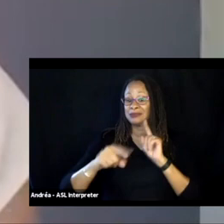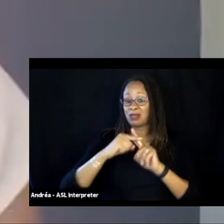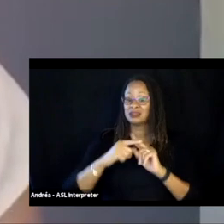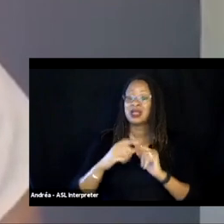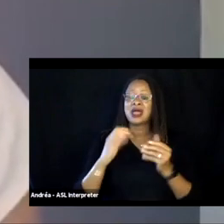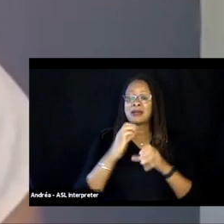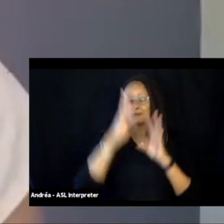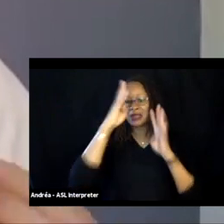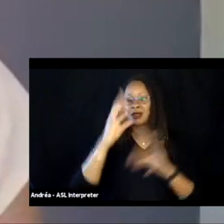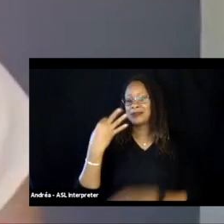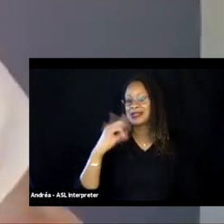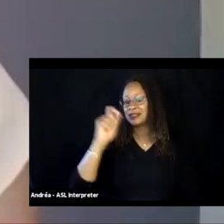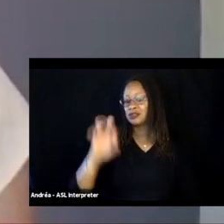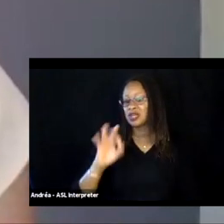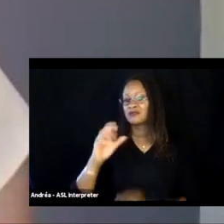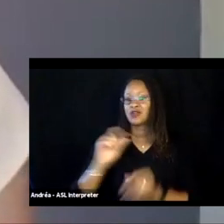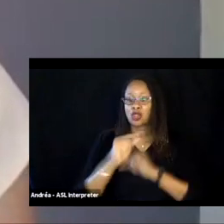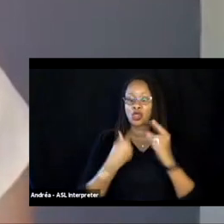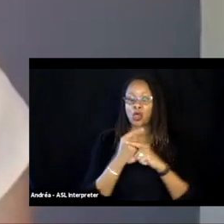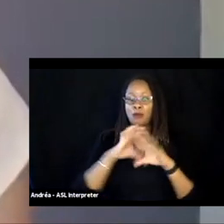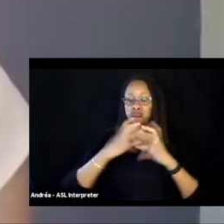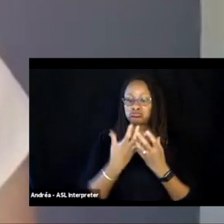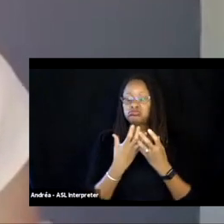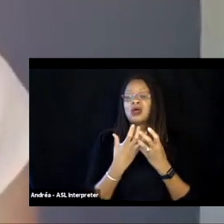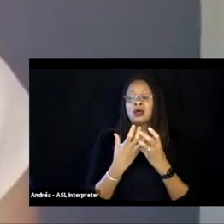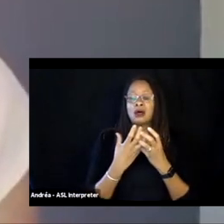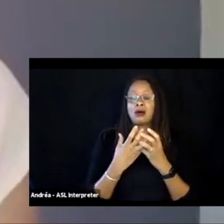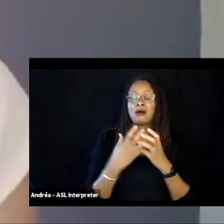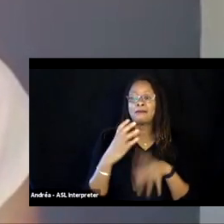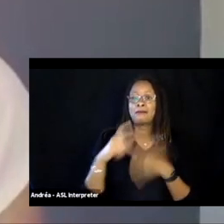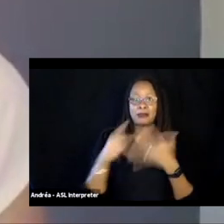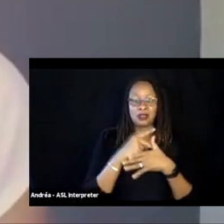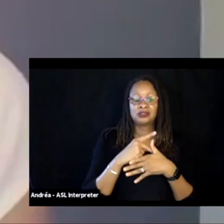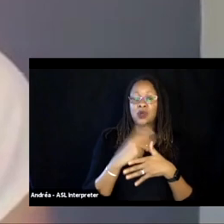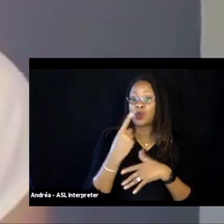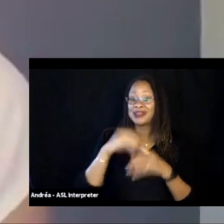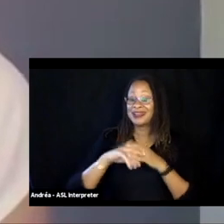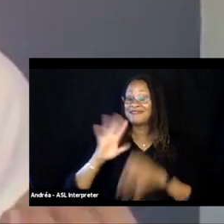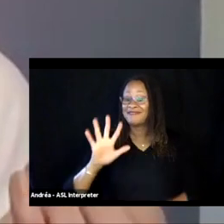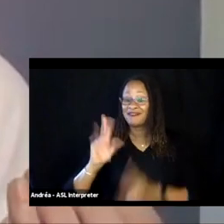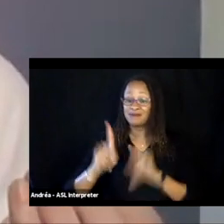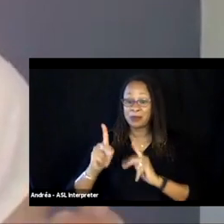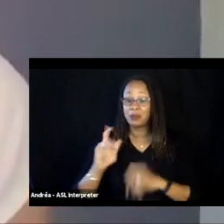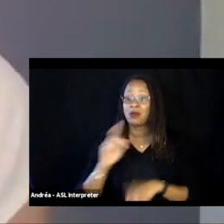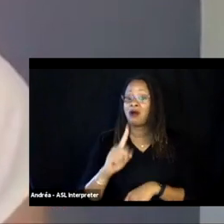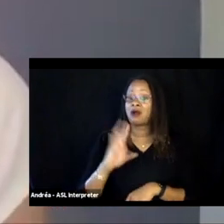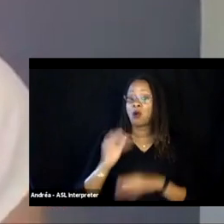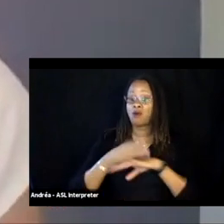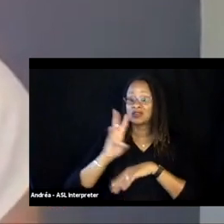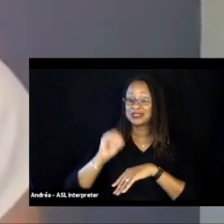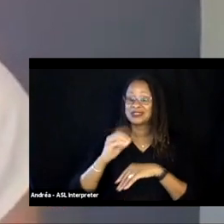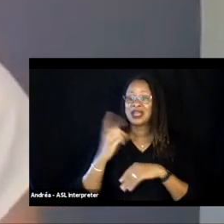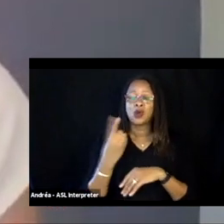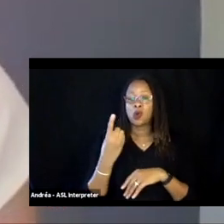19% of the global population, so 1 in 5 people on the globe is ages 60 plus, but in the ads, only